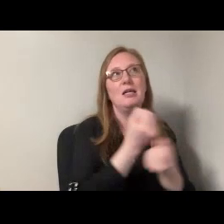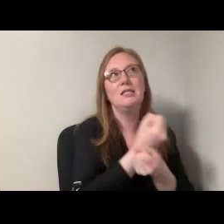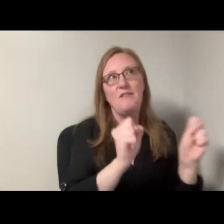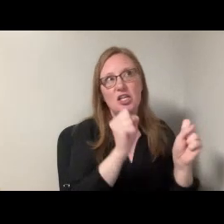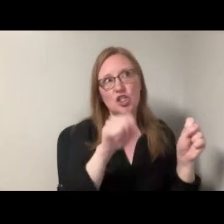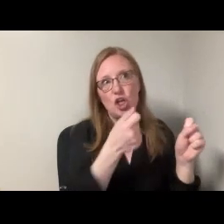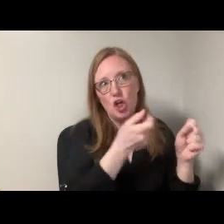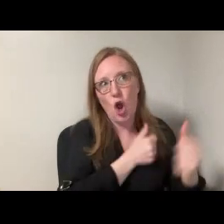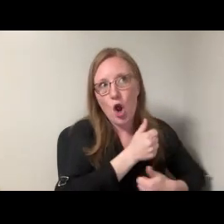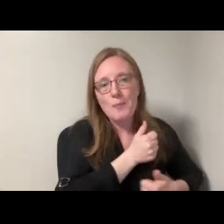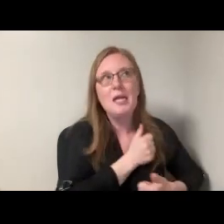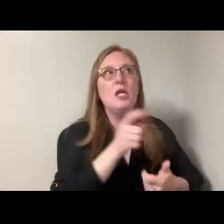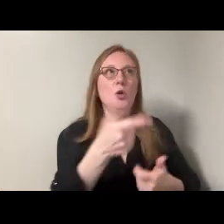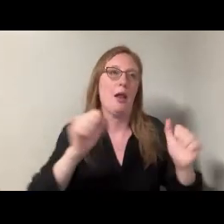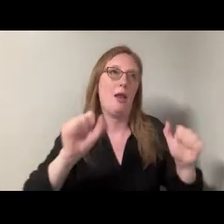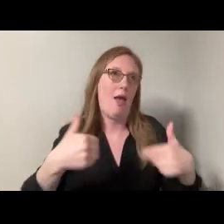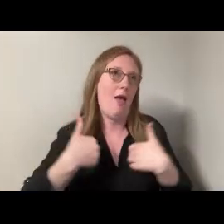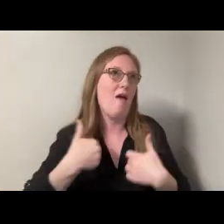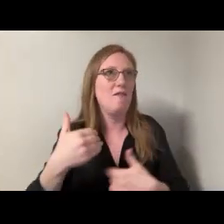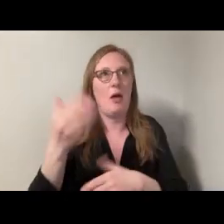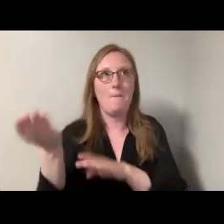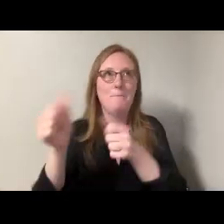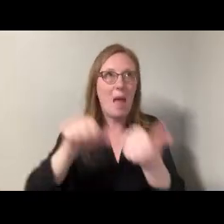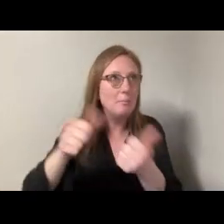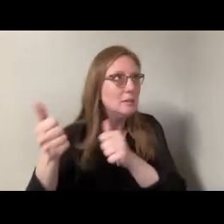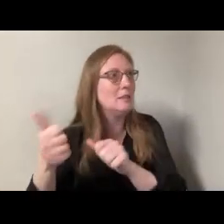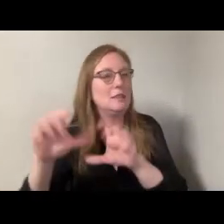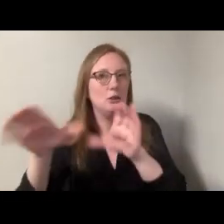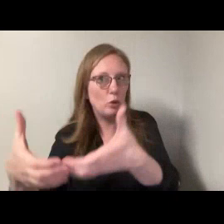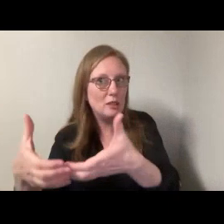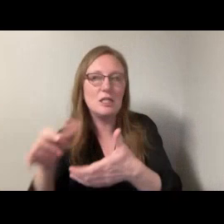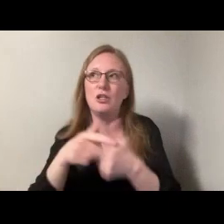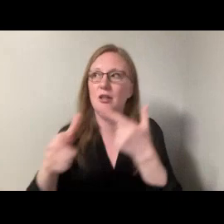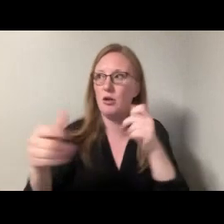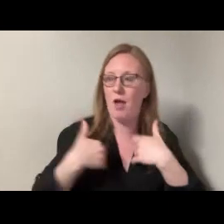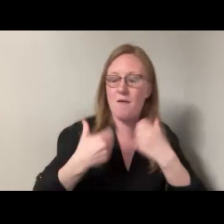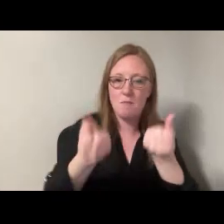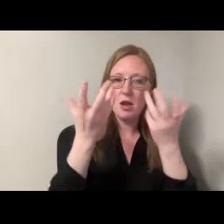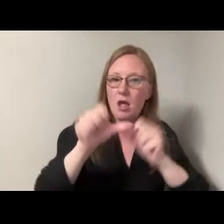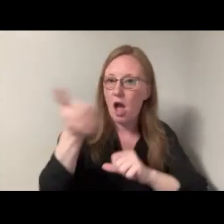to work in these task forces. And of course, FEMA's it's got a good resource.